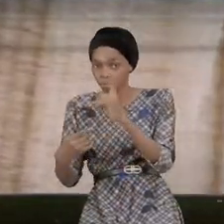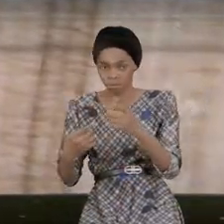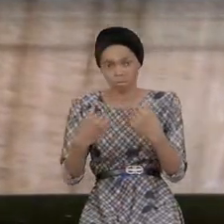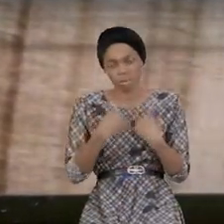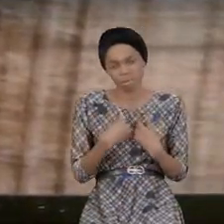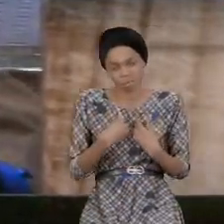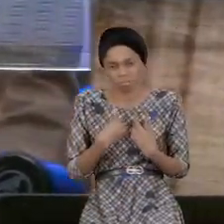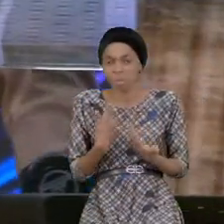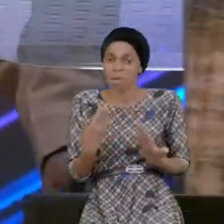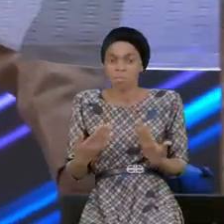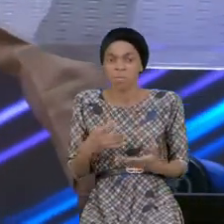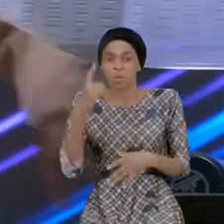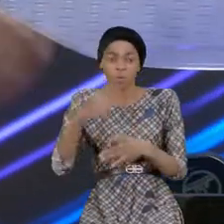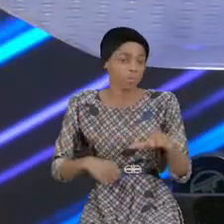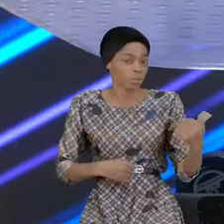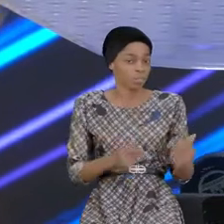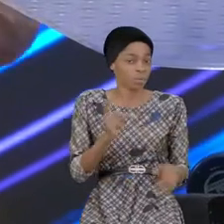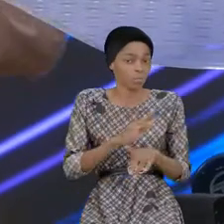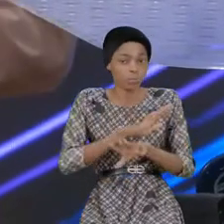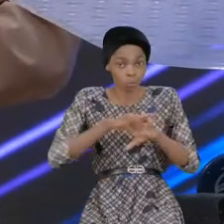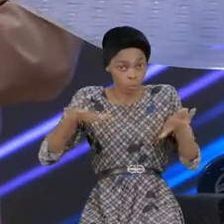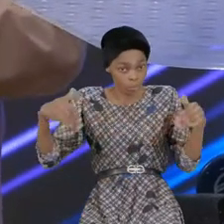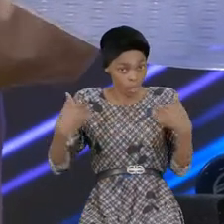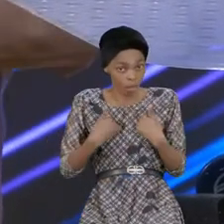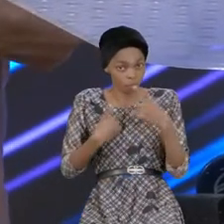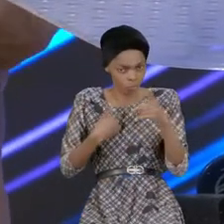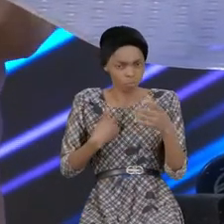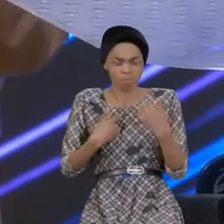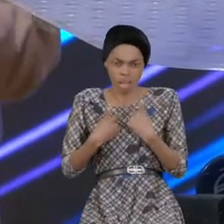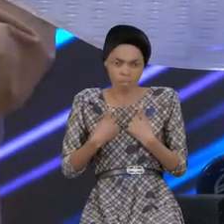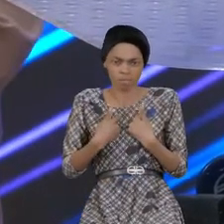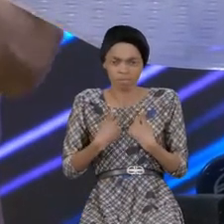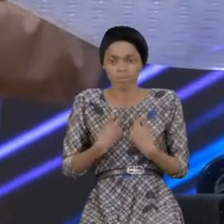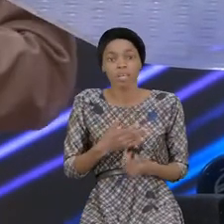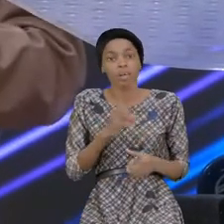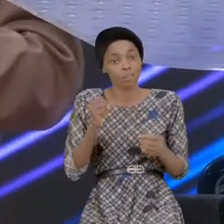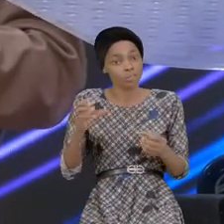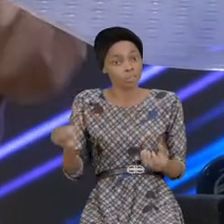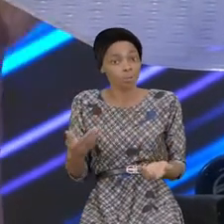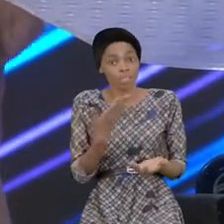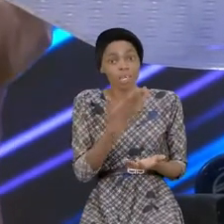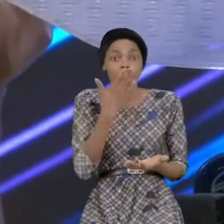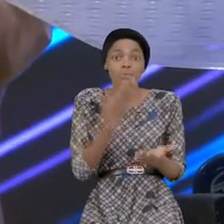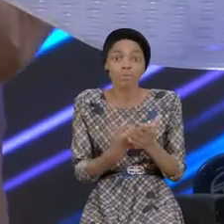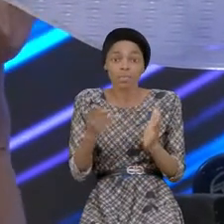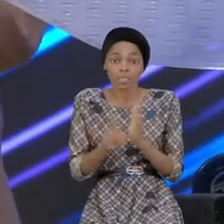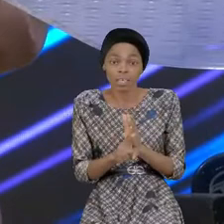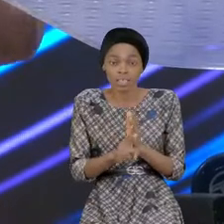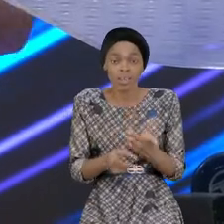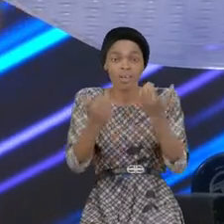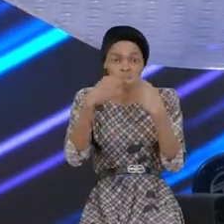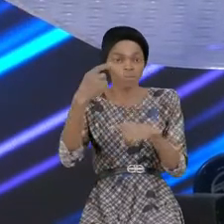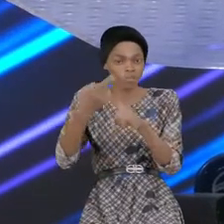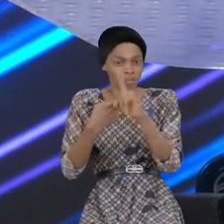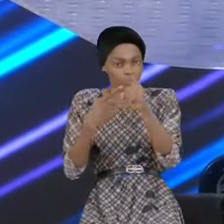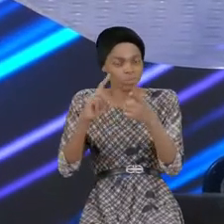people do not possess, you possess. And so there is goodness coming from you to other people.